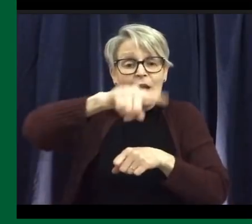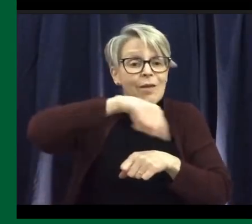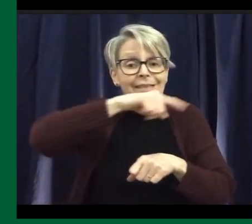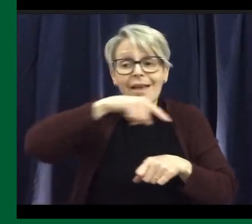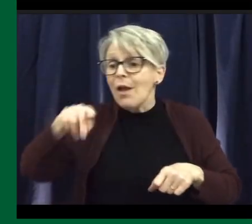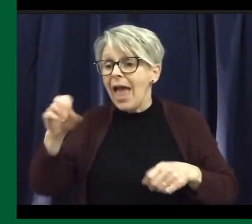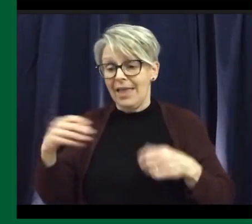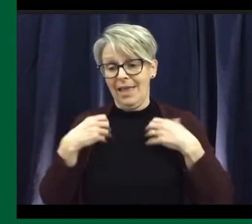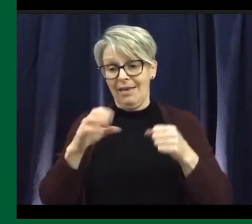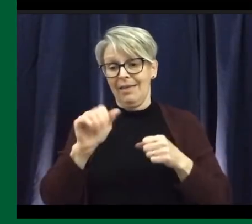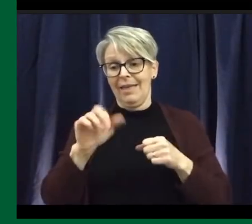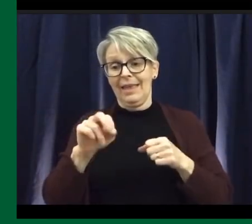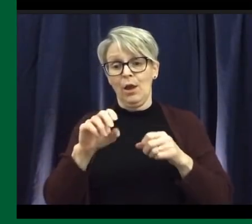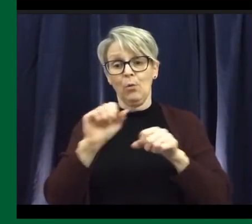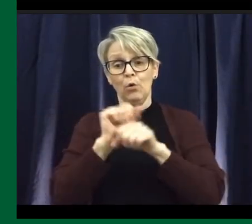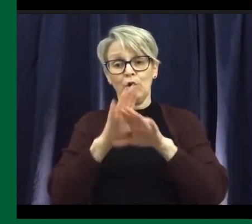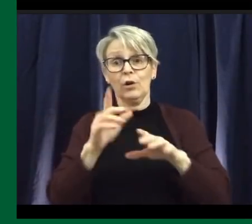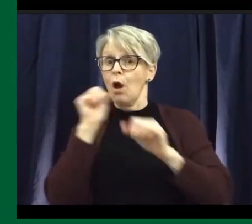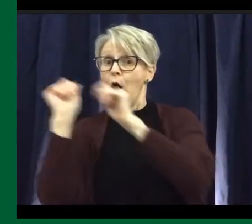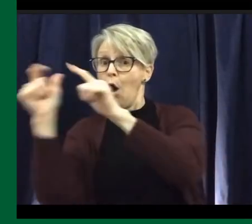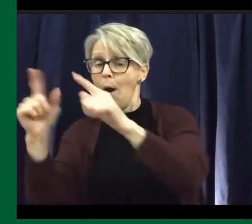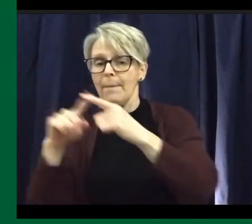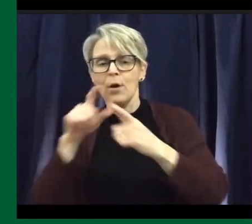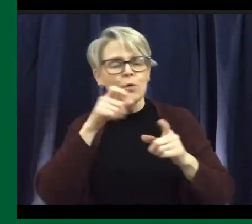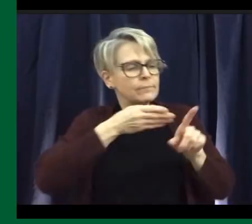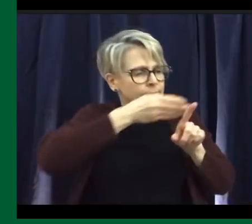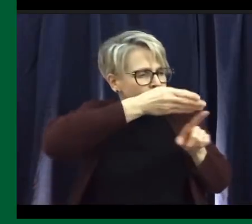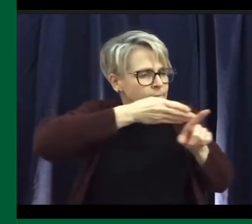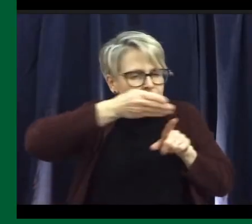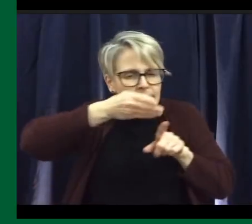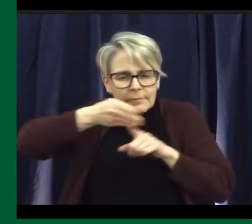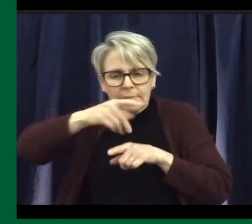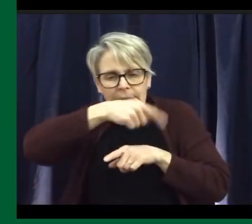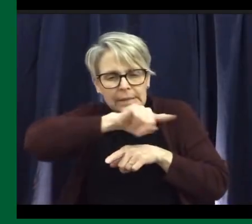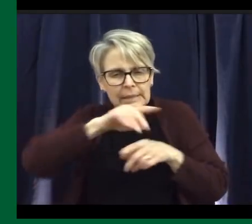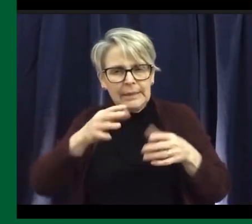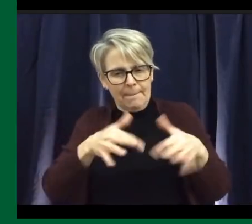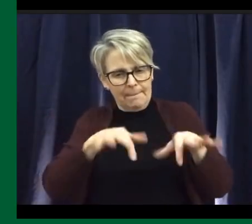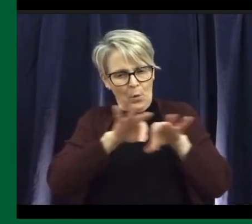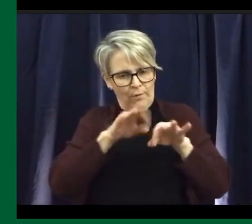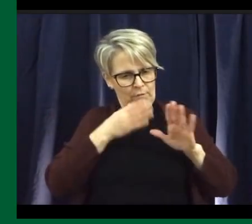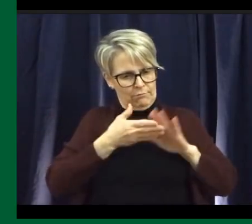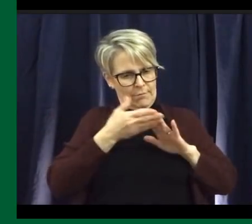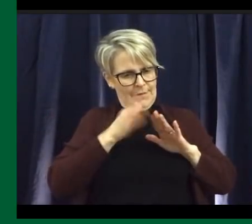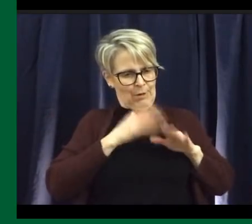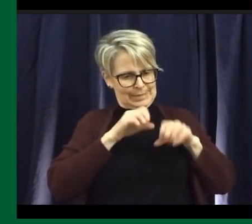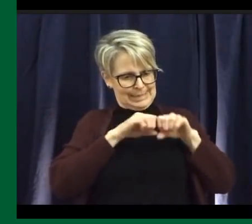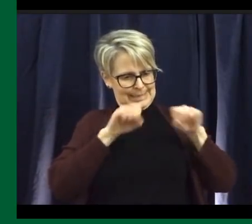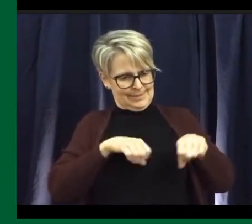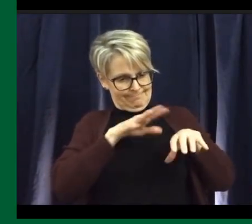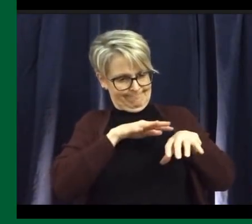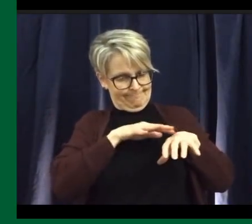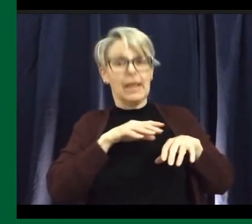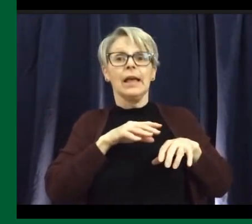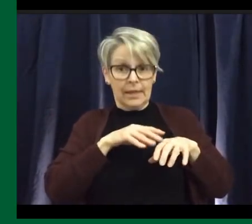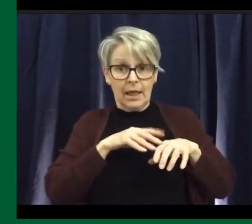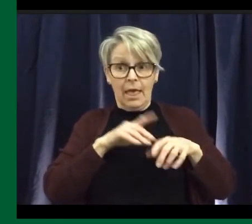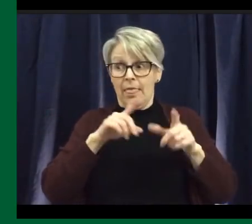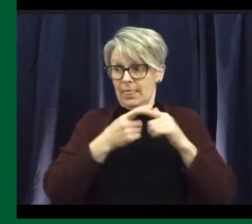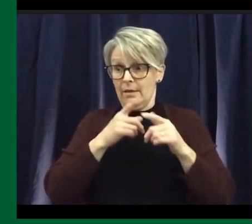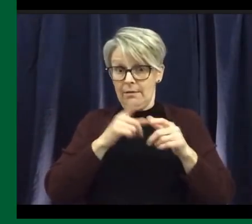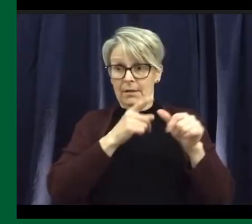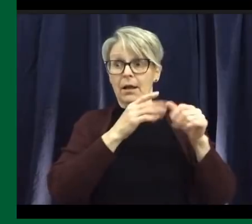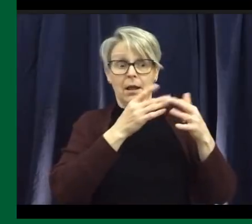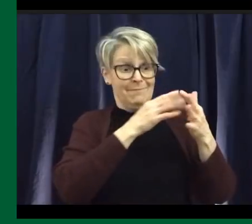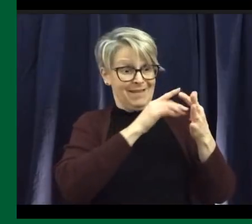healthcare workers that are critical to the operations of the system. So as we get those folks done, and we're